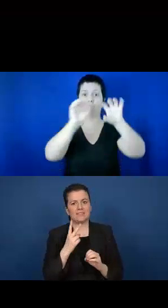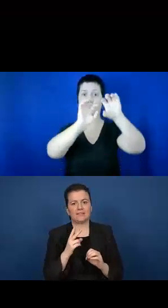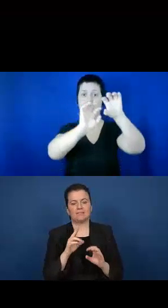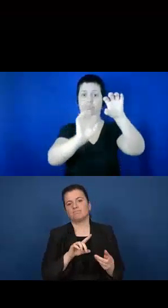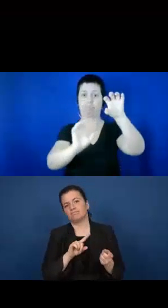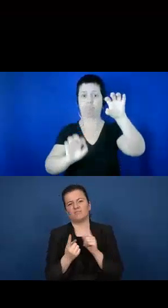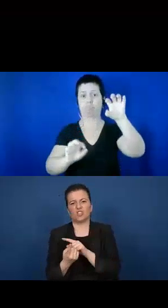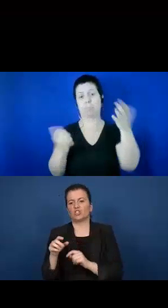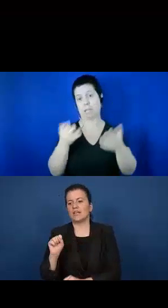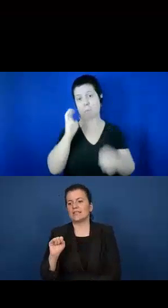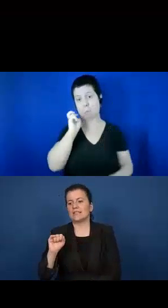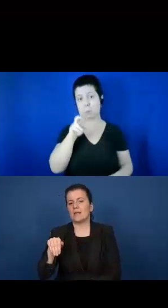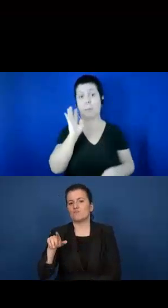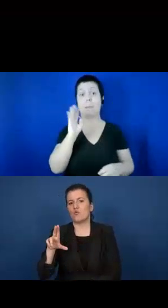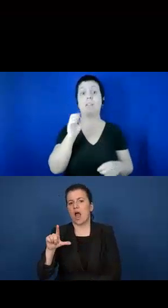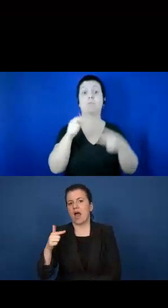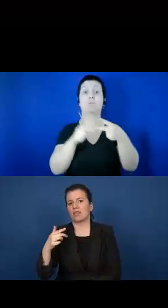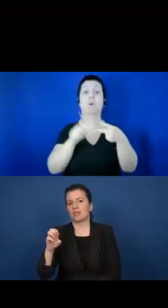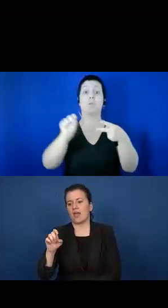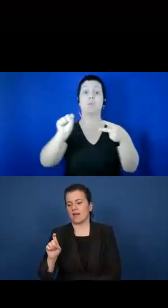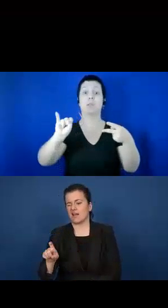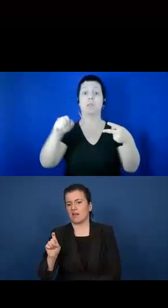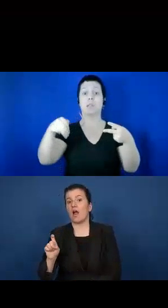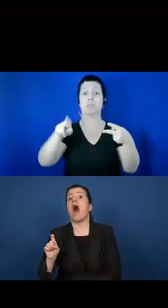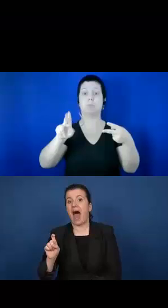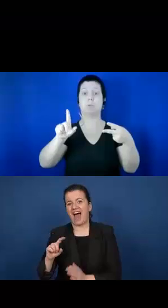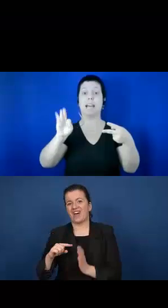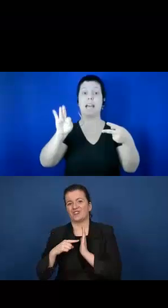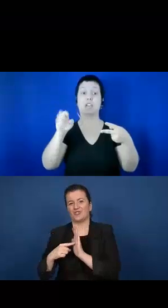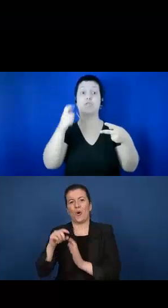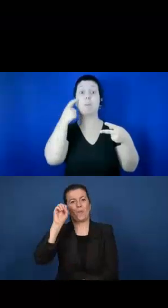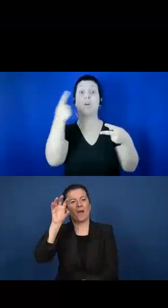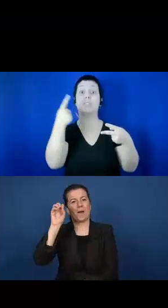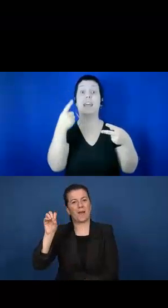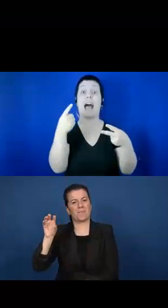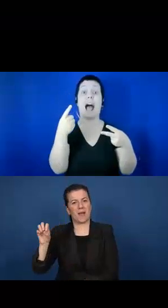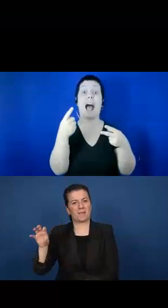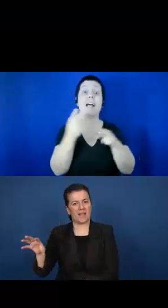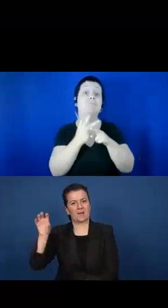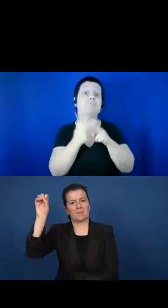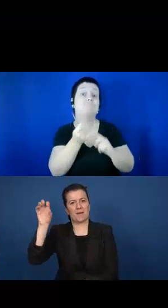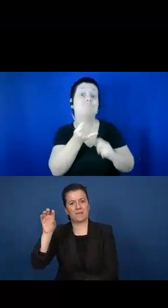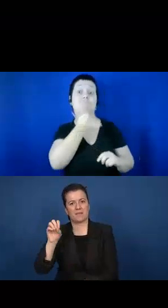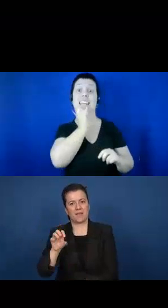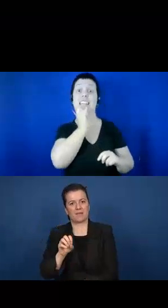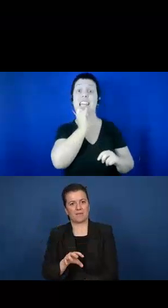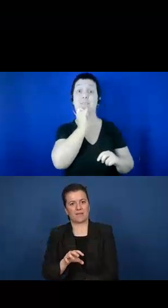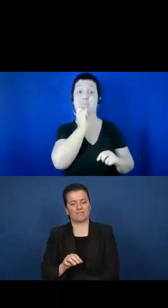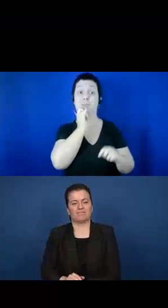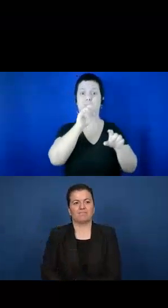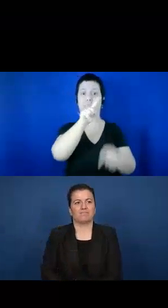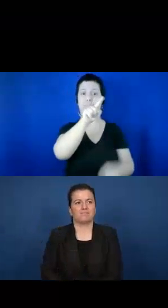press simulate to show you in which order the actuators have been programmed to get